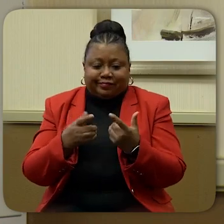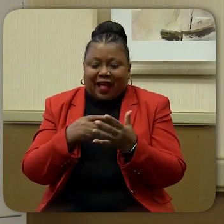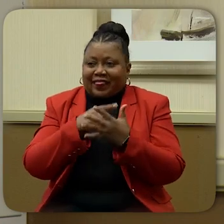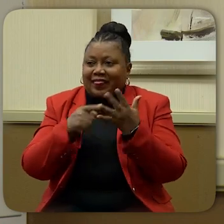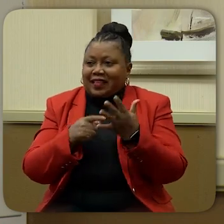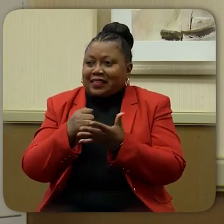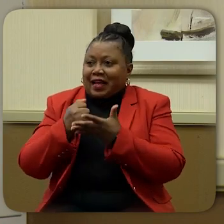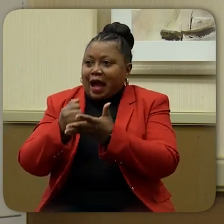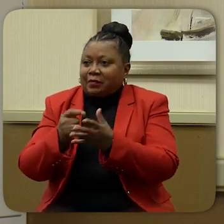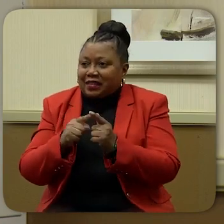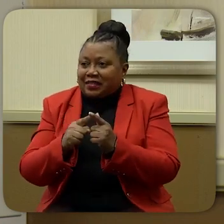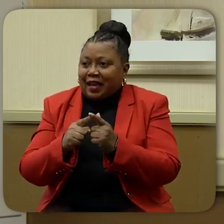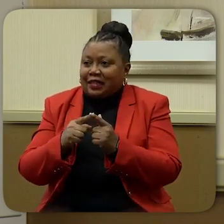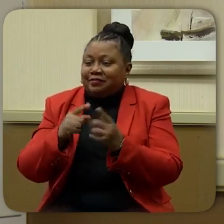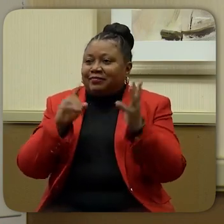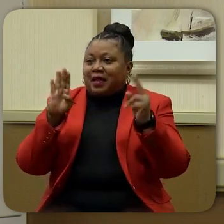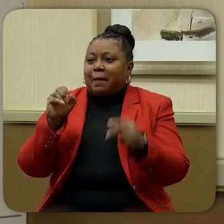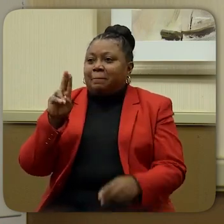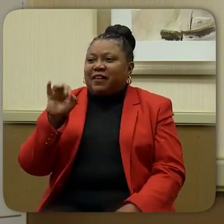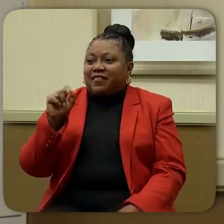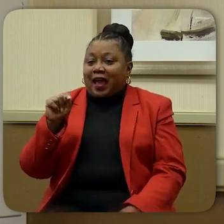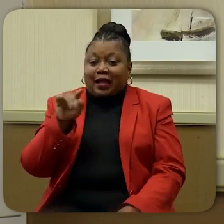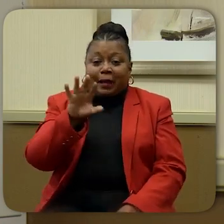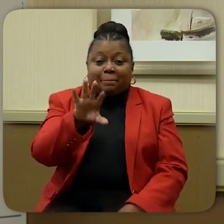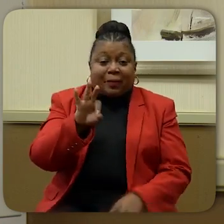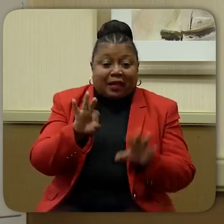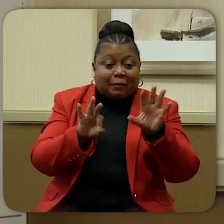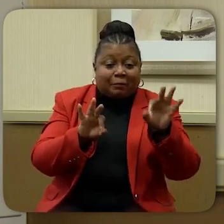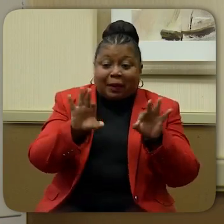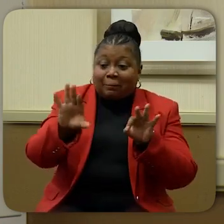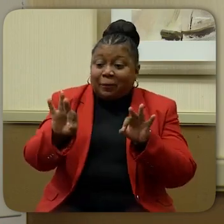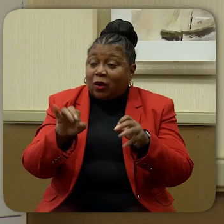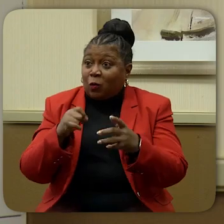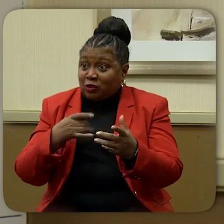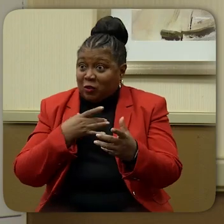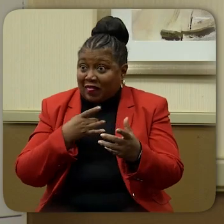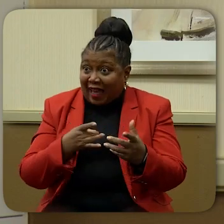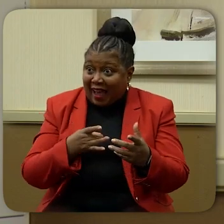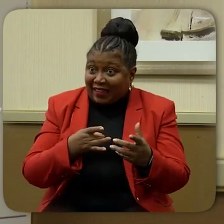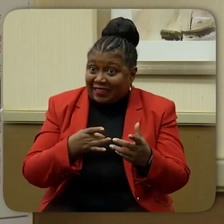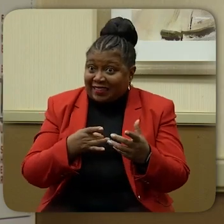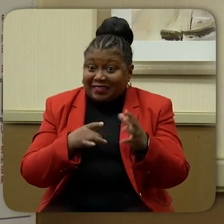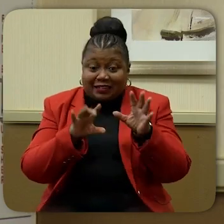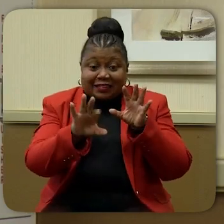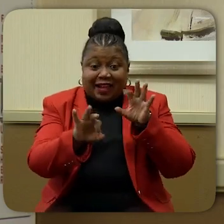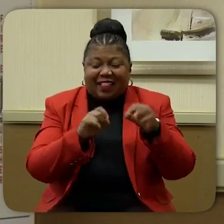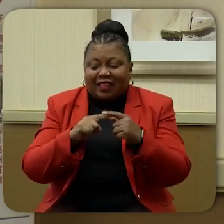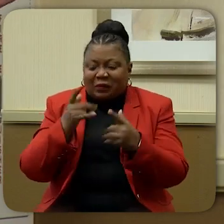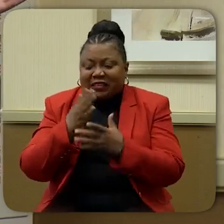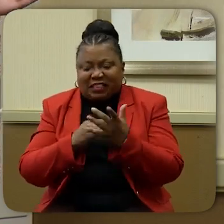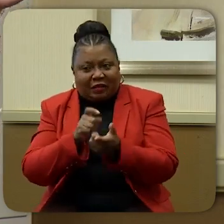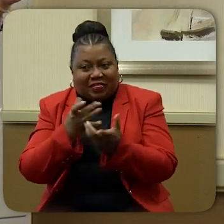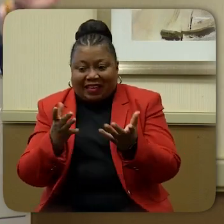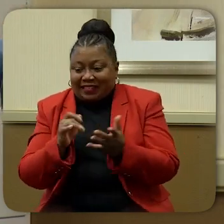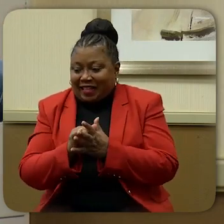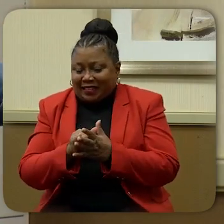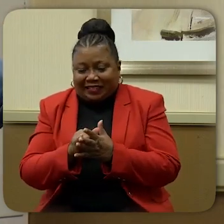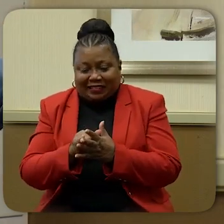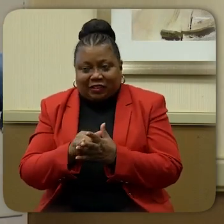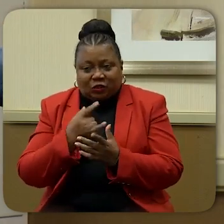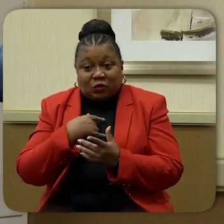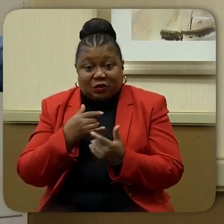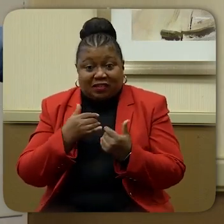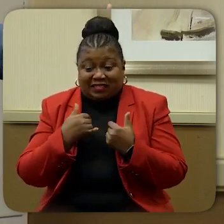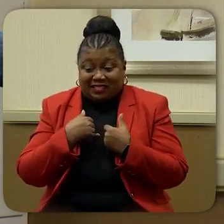these accommodations as like a buffet, like pick and choose what you want, and then there's going to be certain things that you